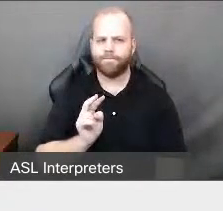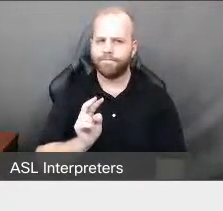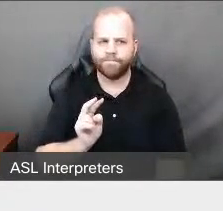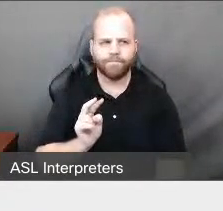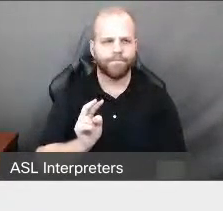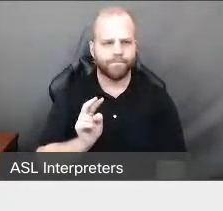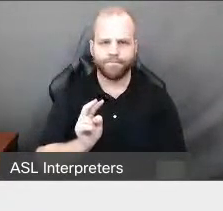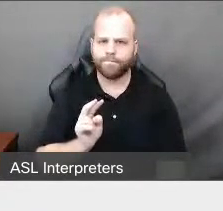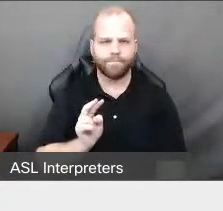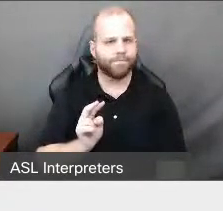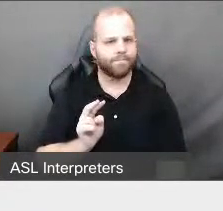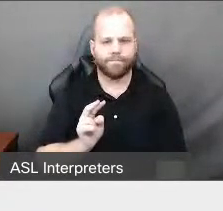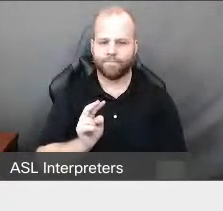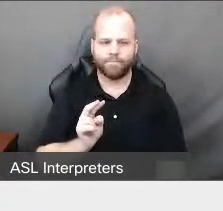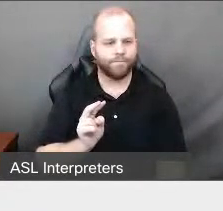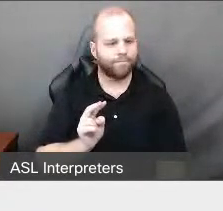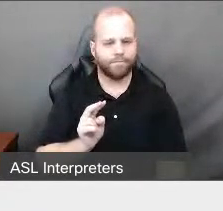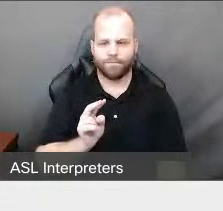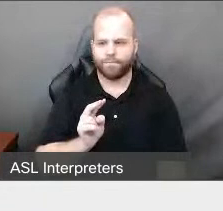not,